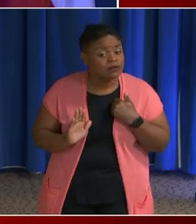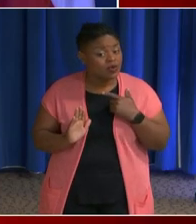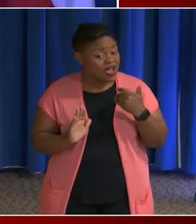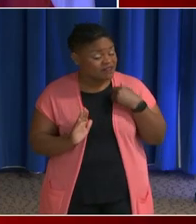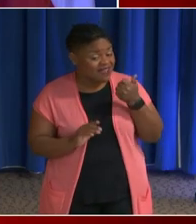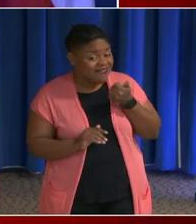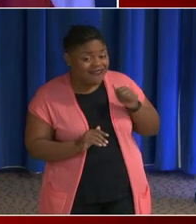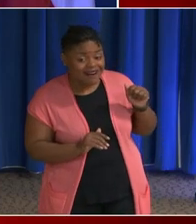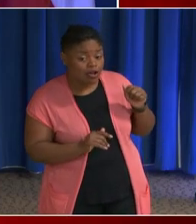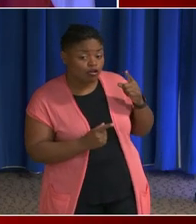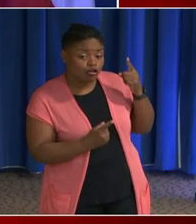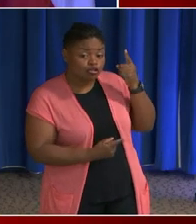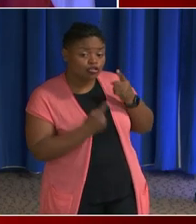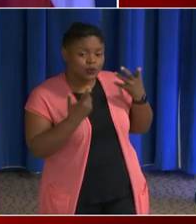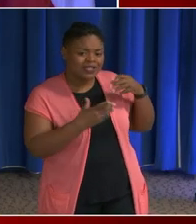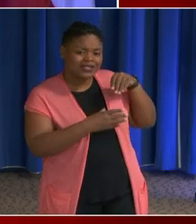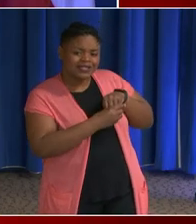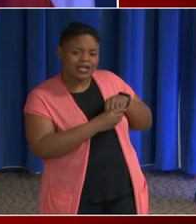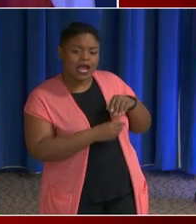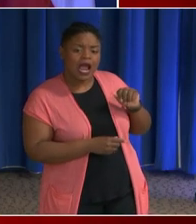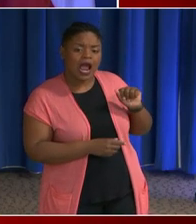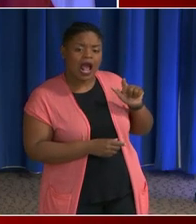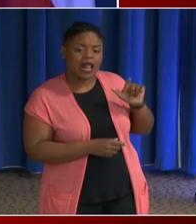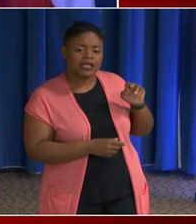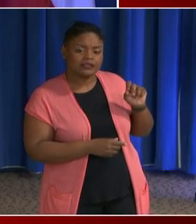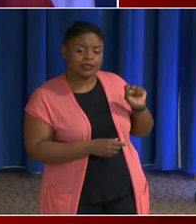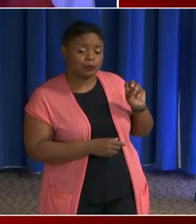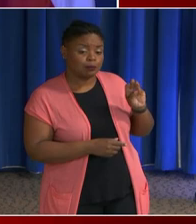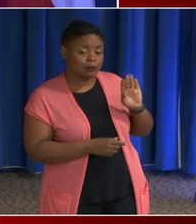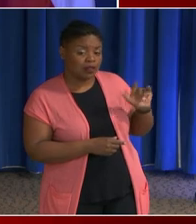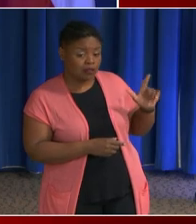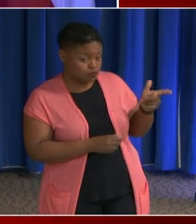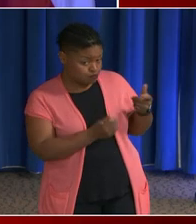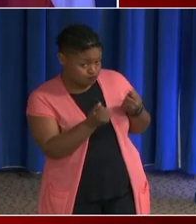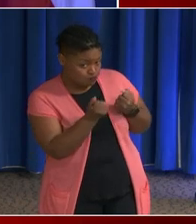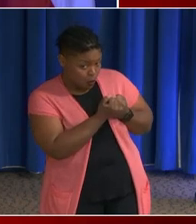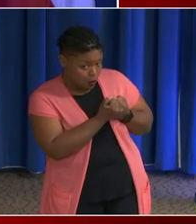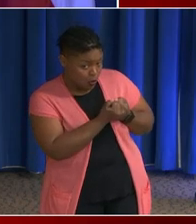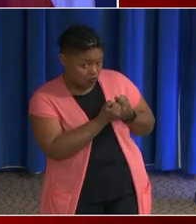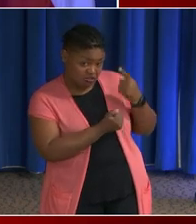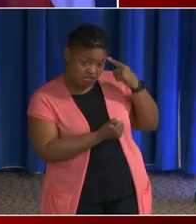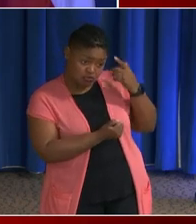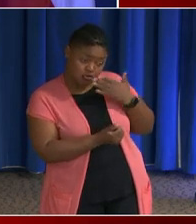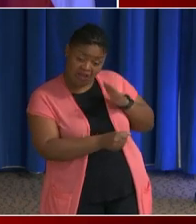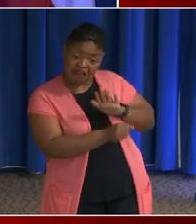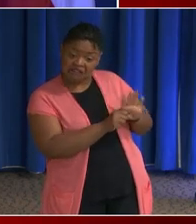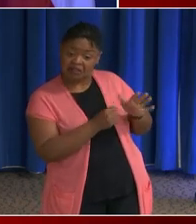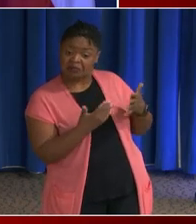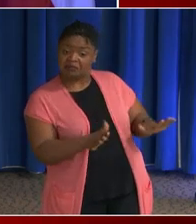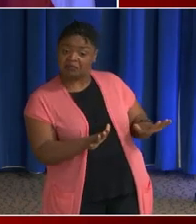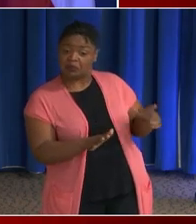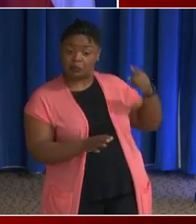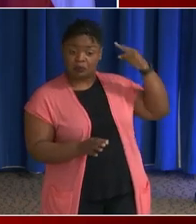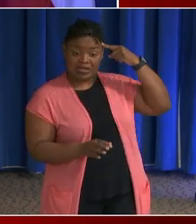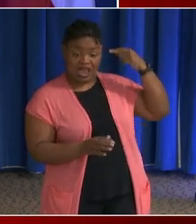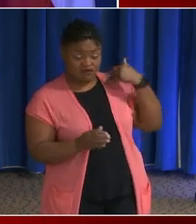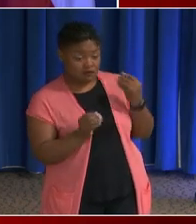on what's in there? Do you support what he already has in the bill? Do you think it goes far enough? Do you think it needs to go further?